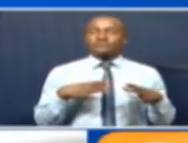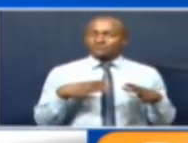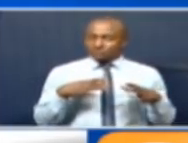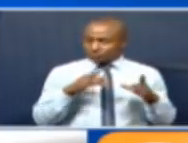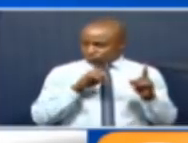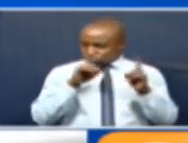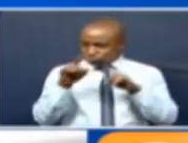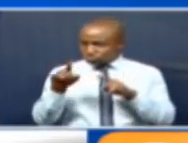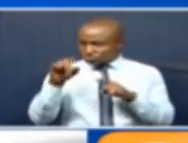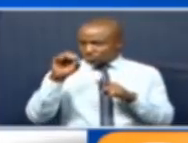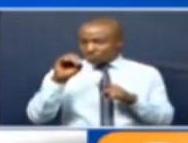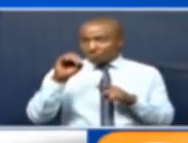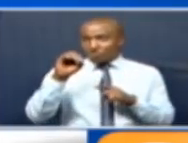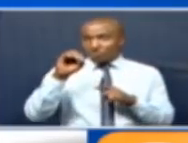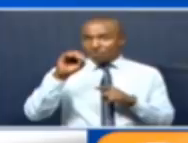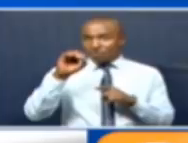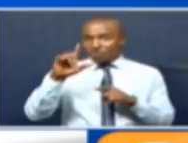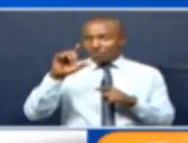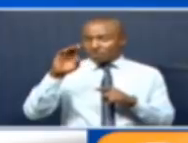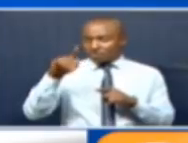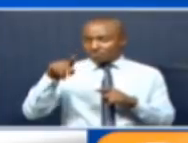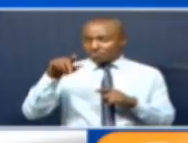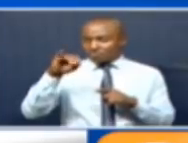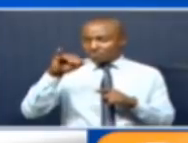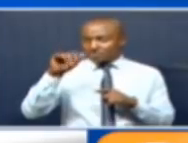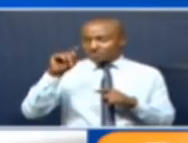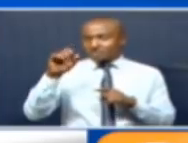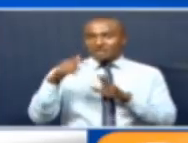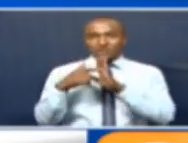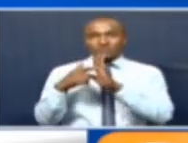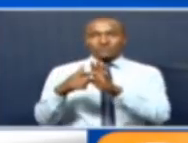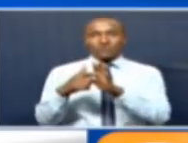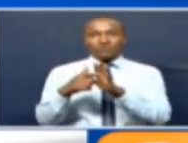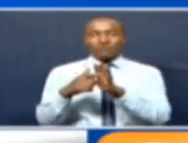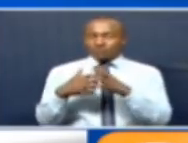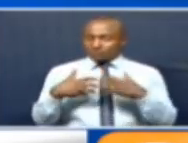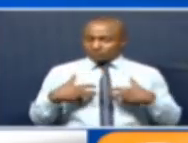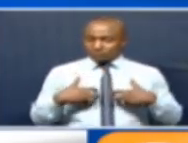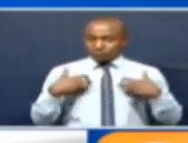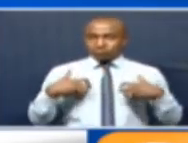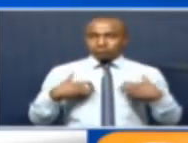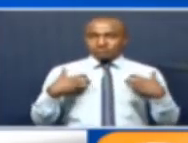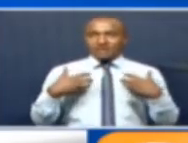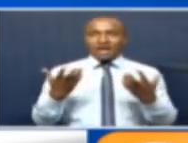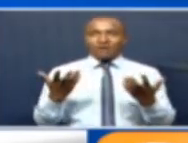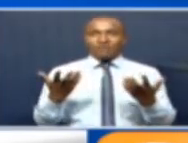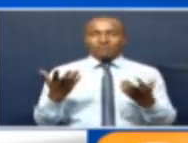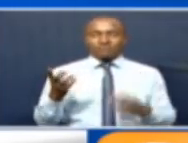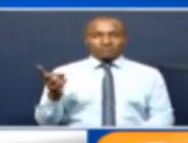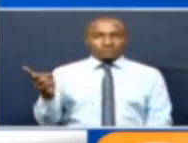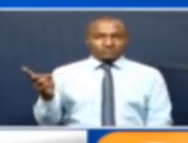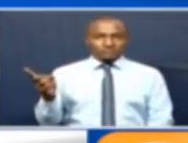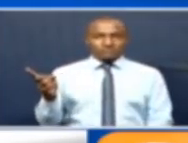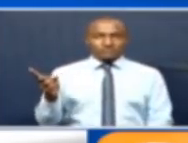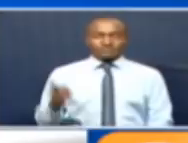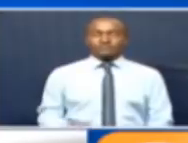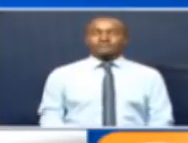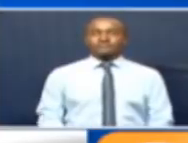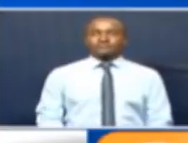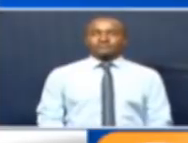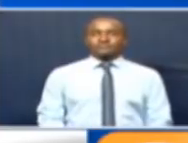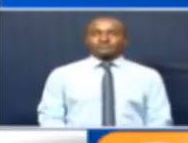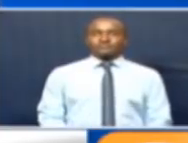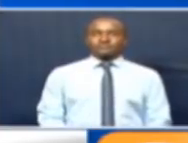sanctuary at Olpejeta Ranch near Nanyuki opens a window into the life of these fascinating relatives of humans. Hassan Mugambi spent a day with the